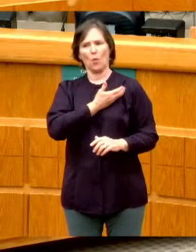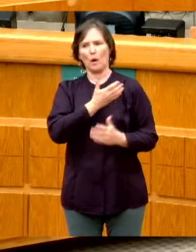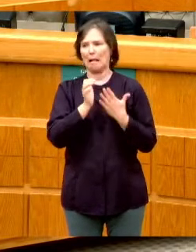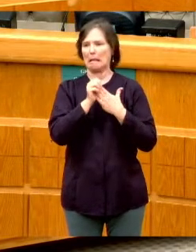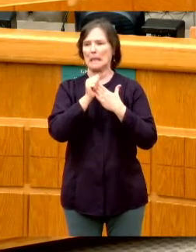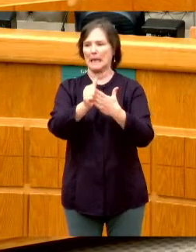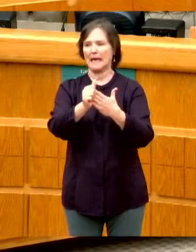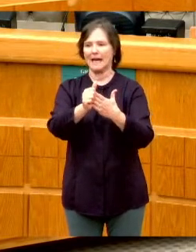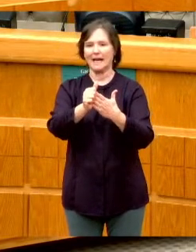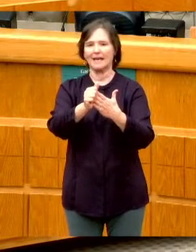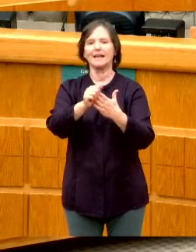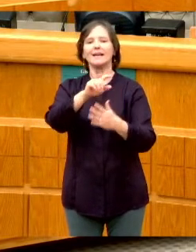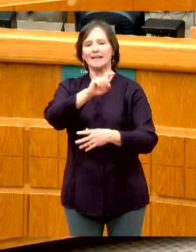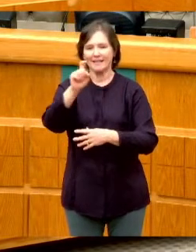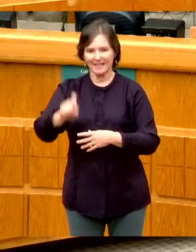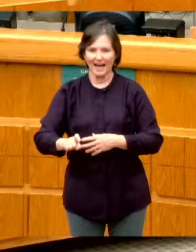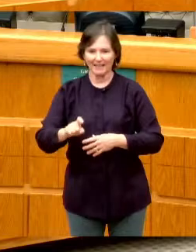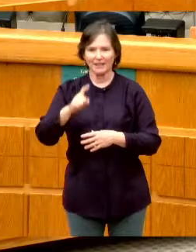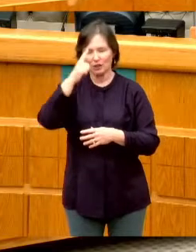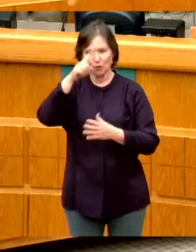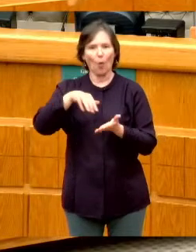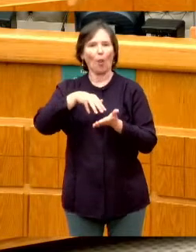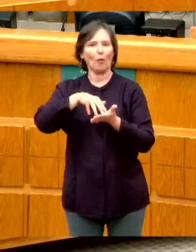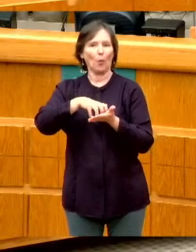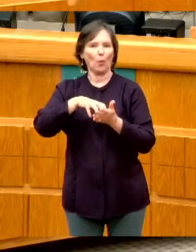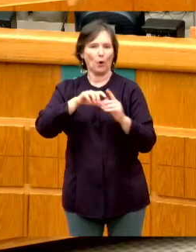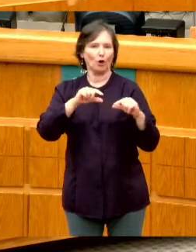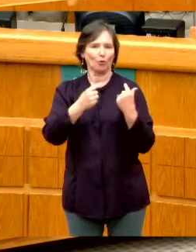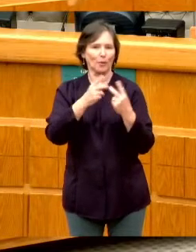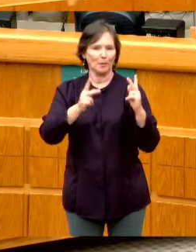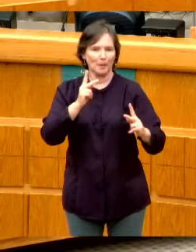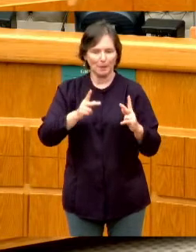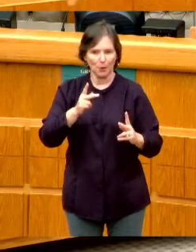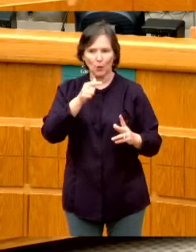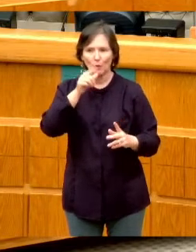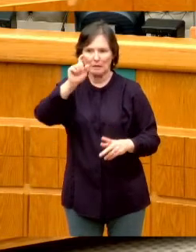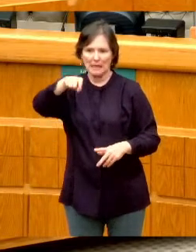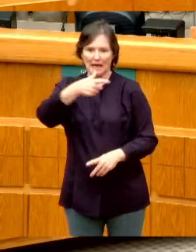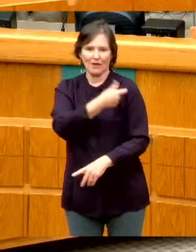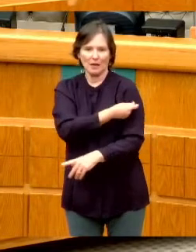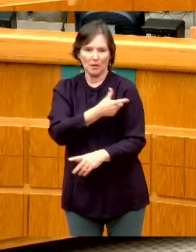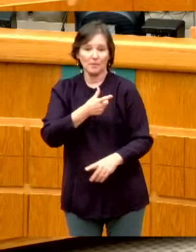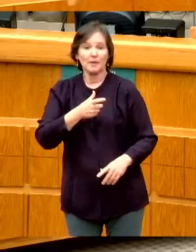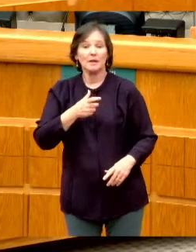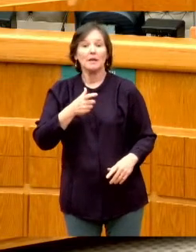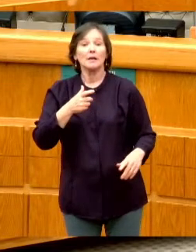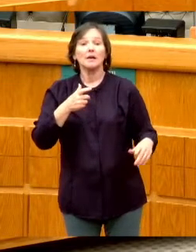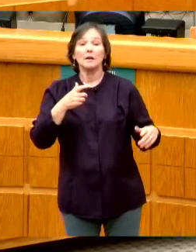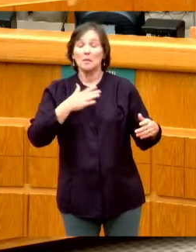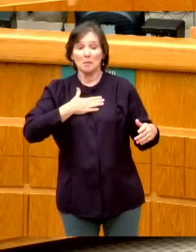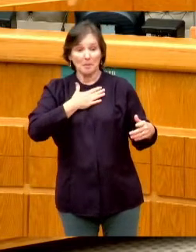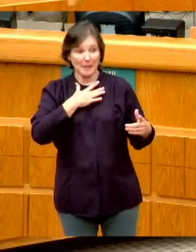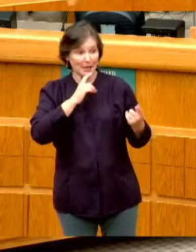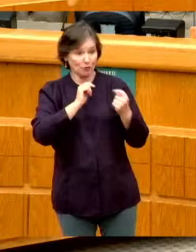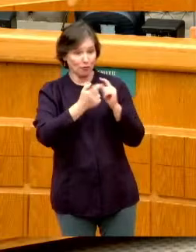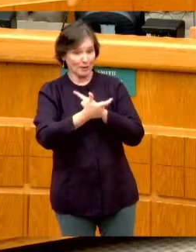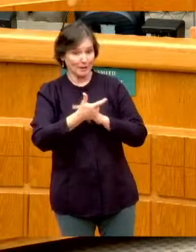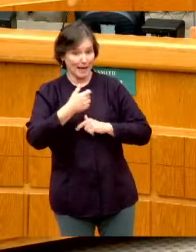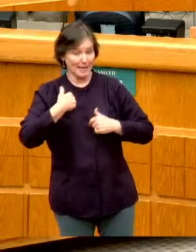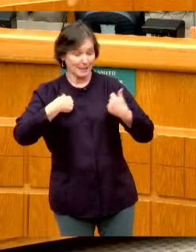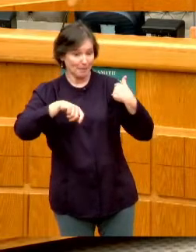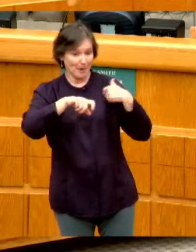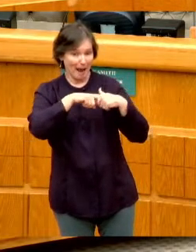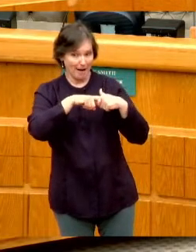this vulnerable population. So thank you. Gabby, you can translate that, and then we'll hear from our health director,